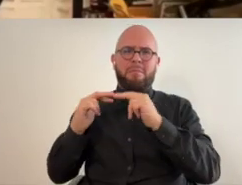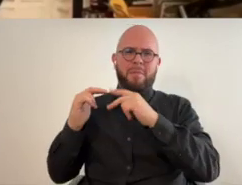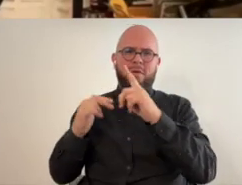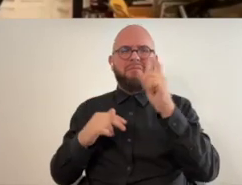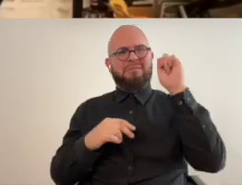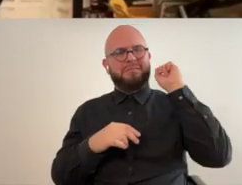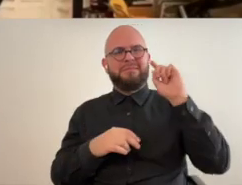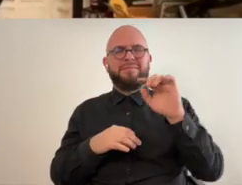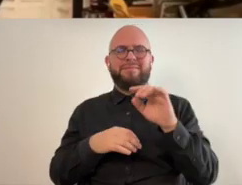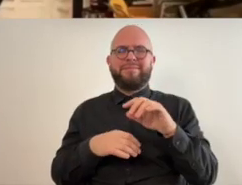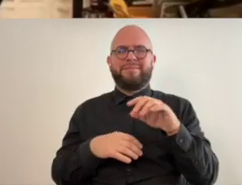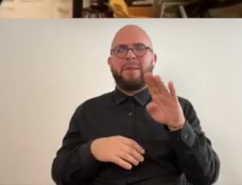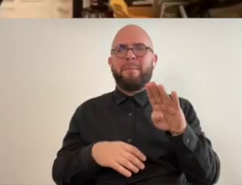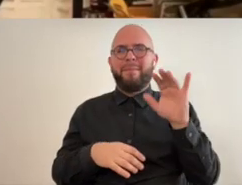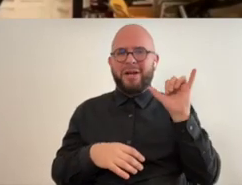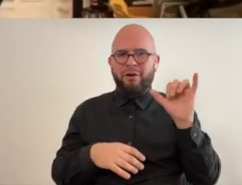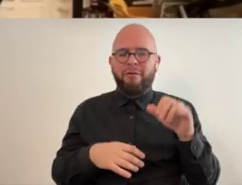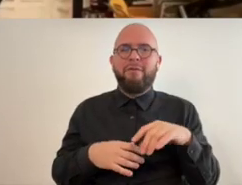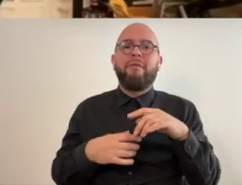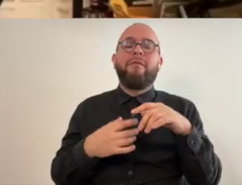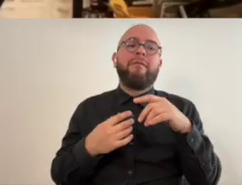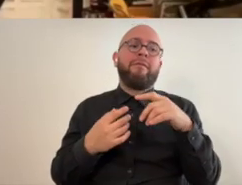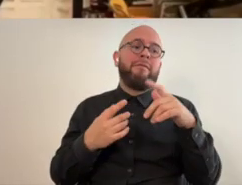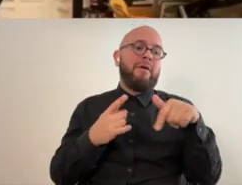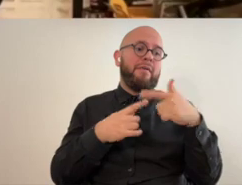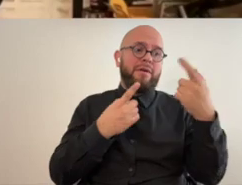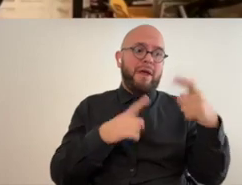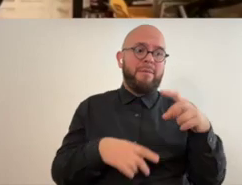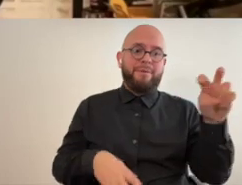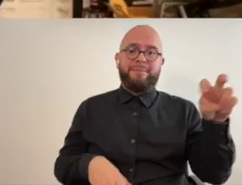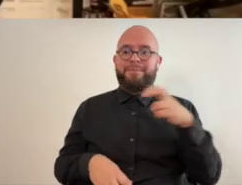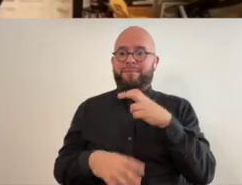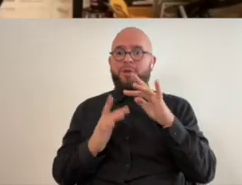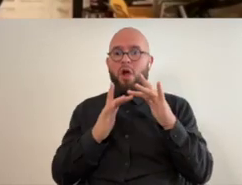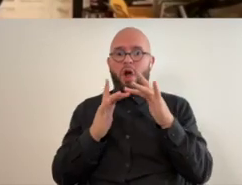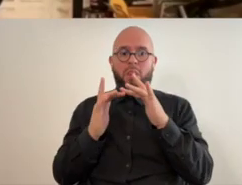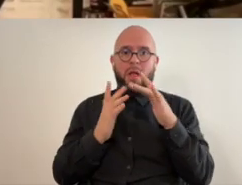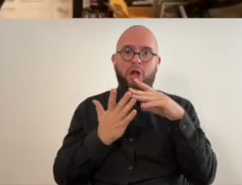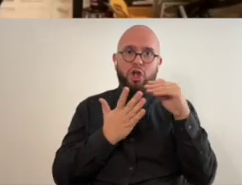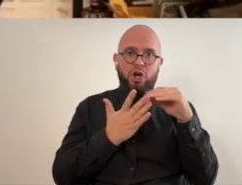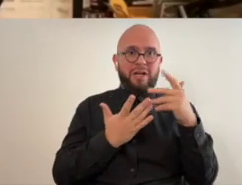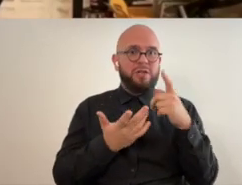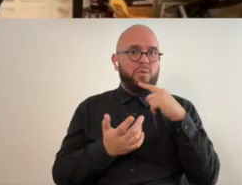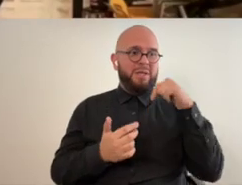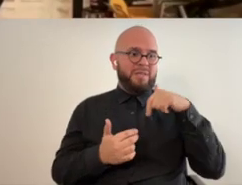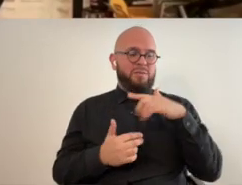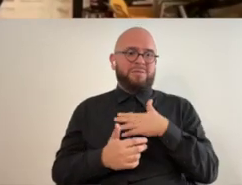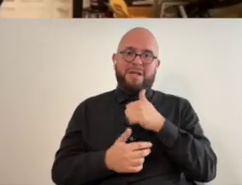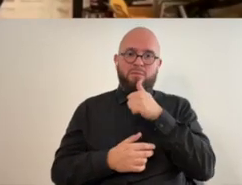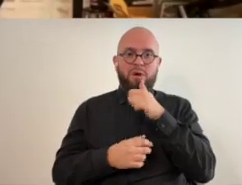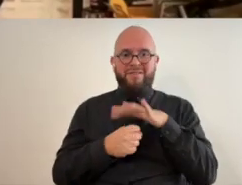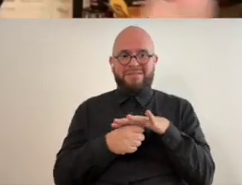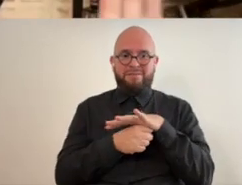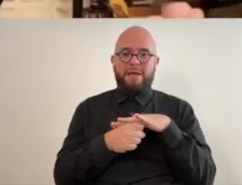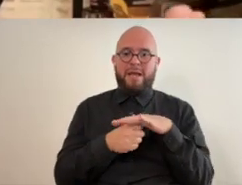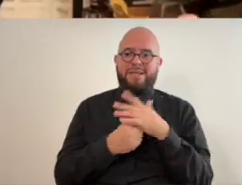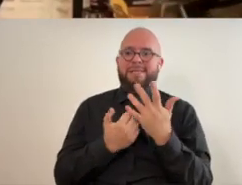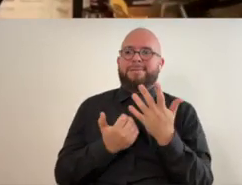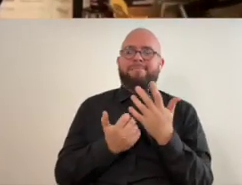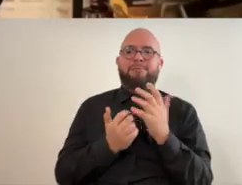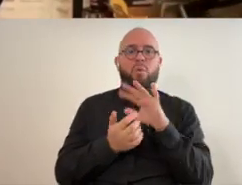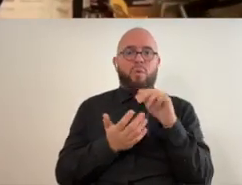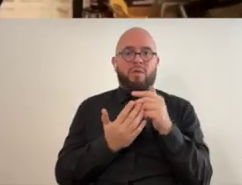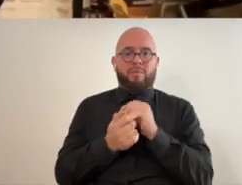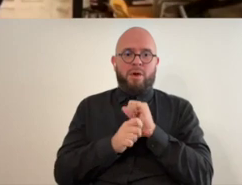and when we went to uh learning online this was my space